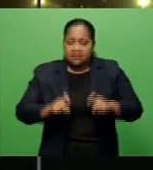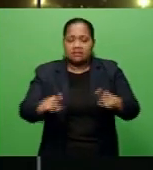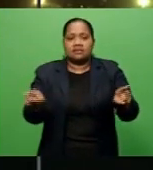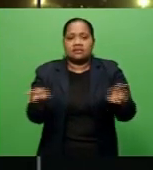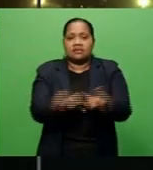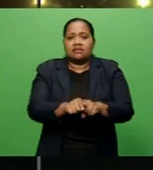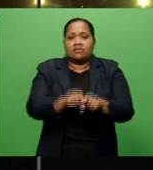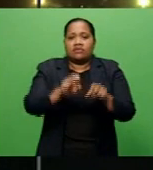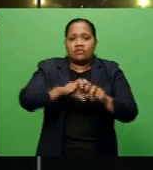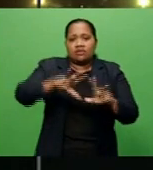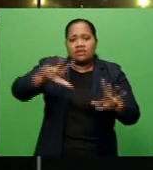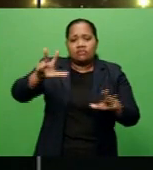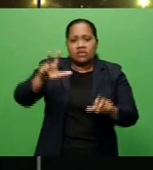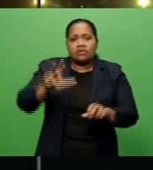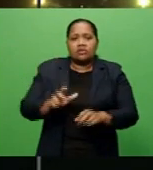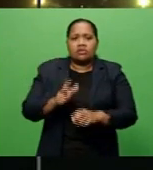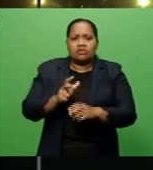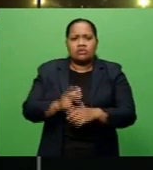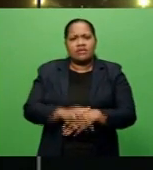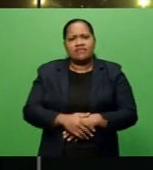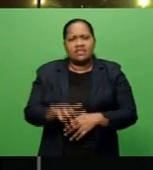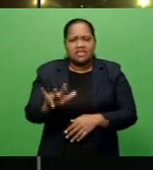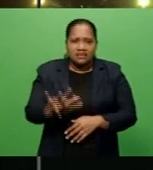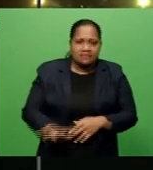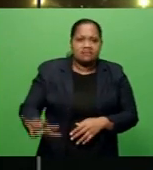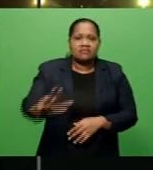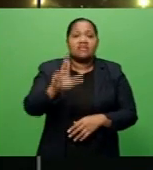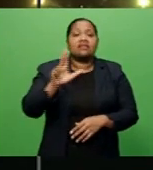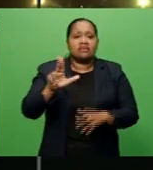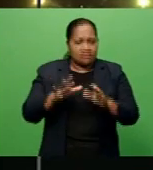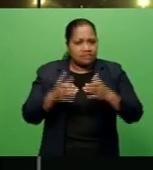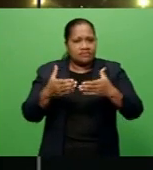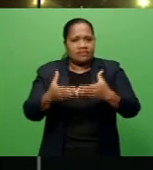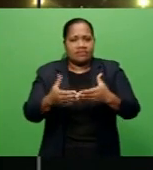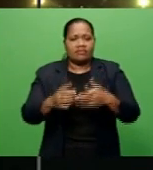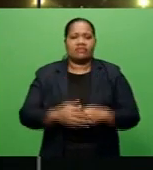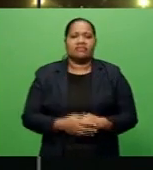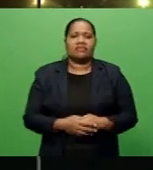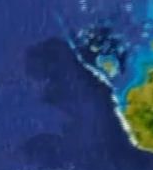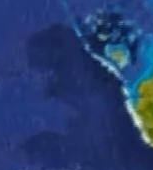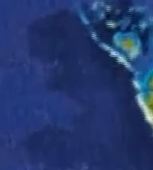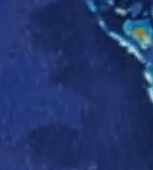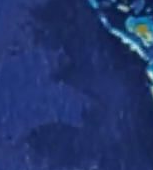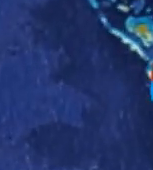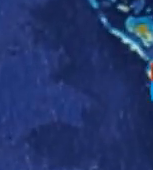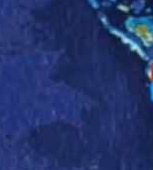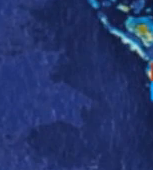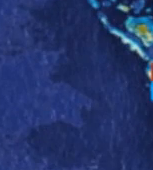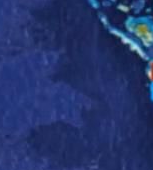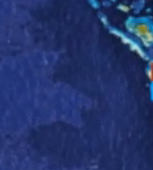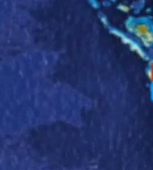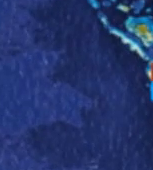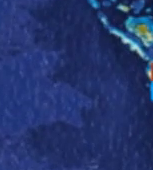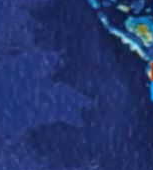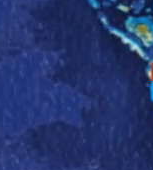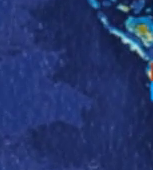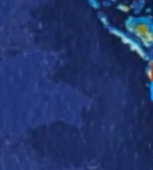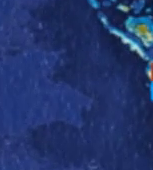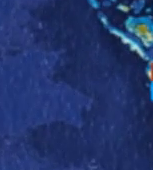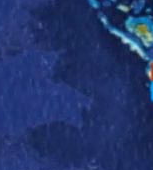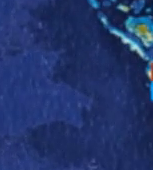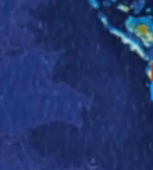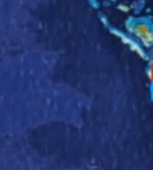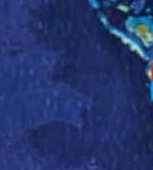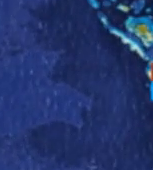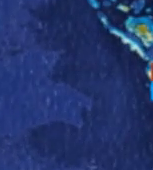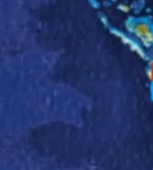group. A flood warning remains in effect for streams and rivers as well as low-lying areas. In the west, they had some early morning rain,